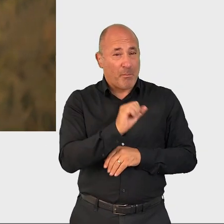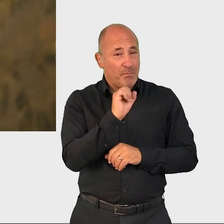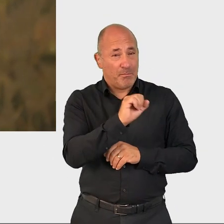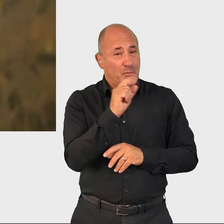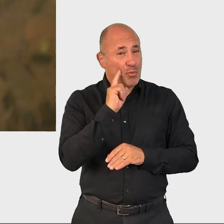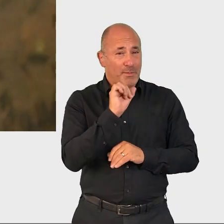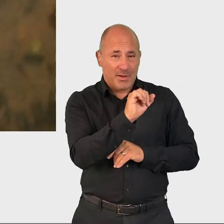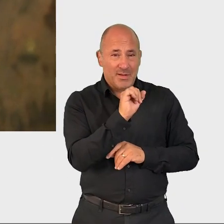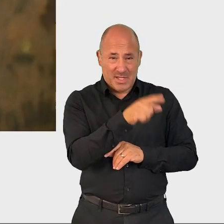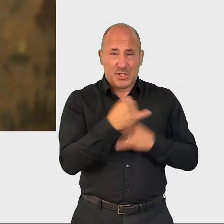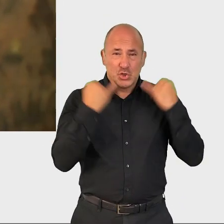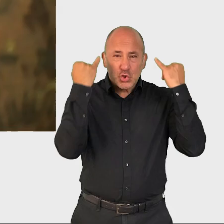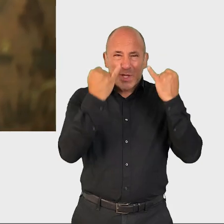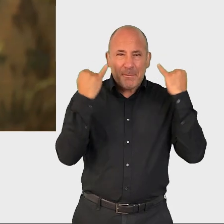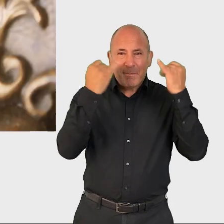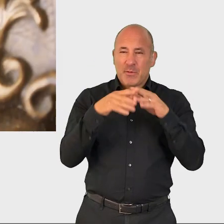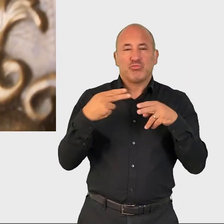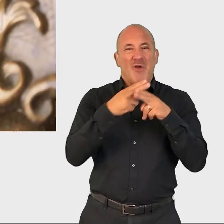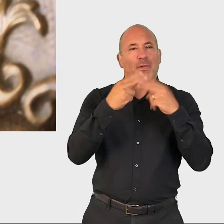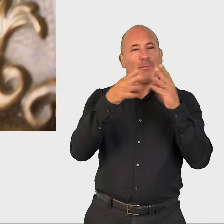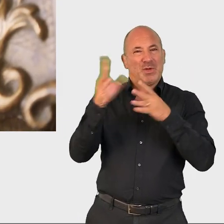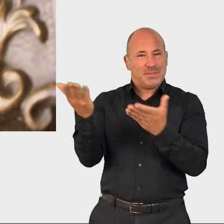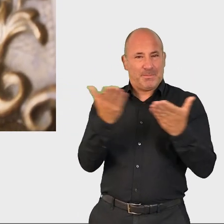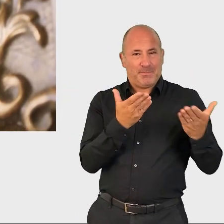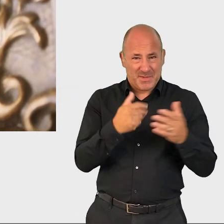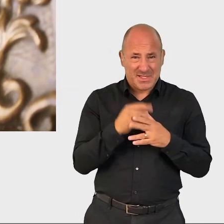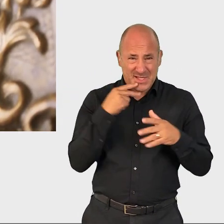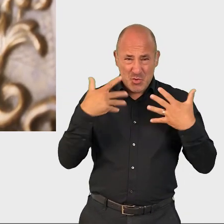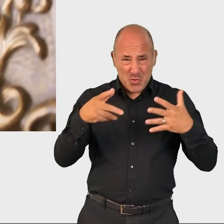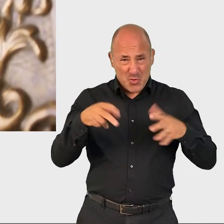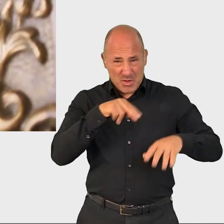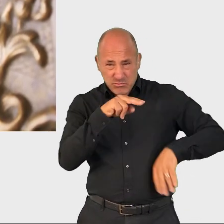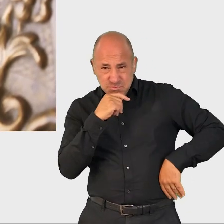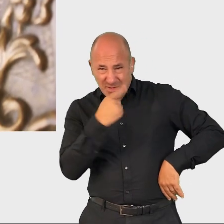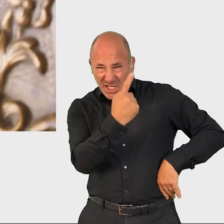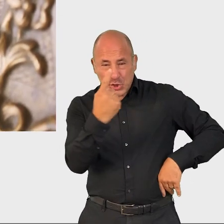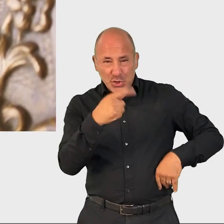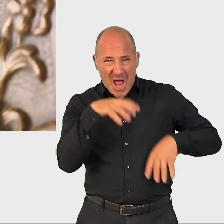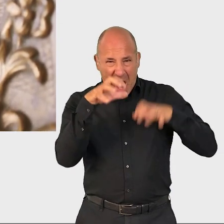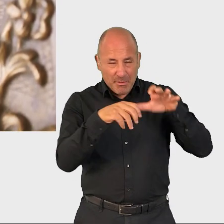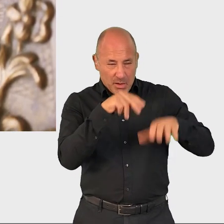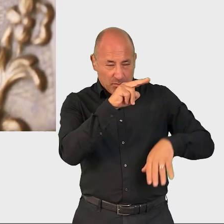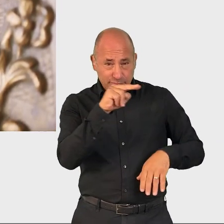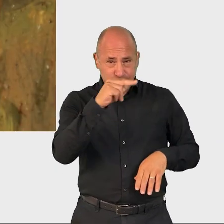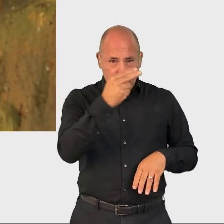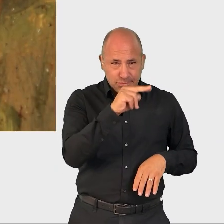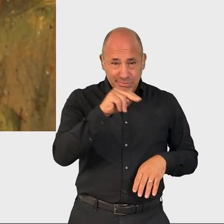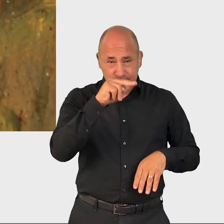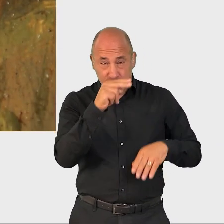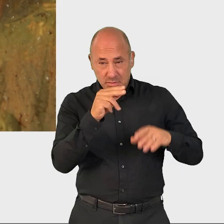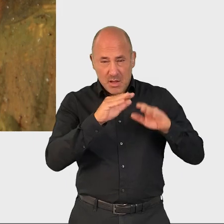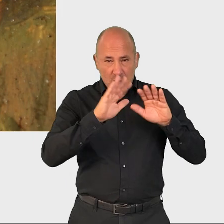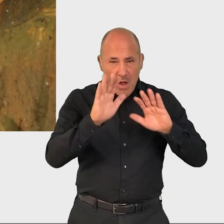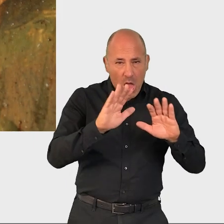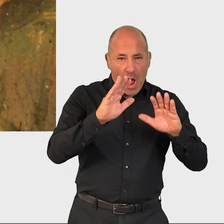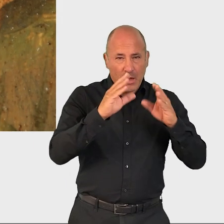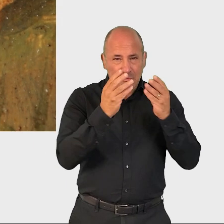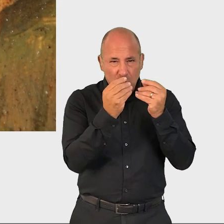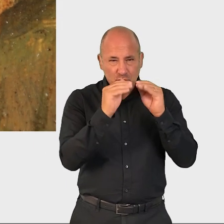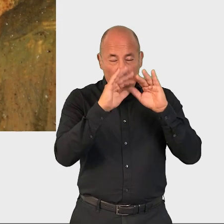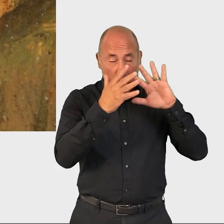in a landscape from Sheffield Museums shows the extensive time Bonheur took over each animal in the differences of